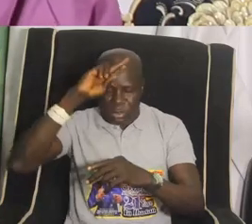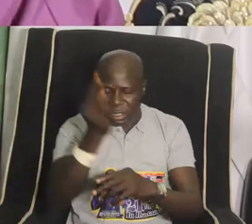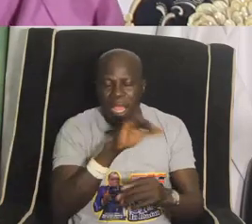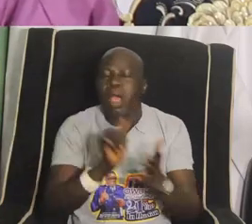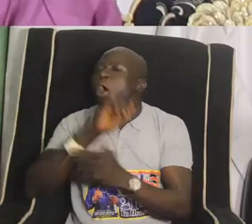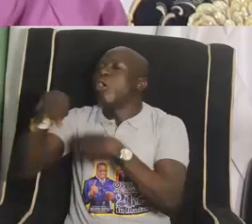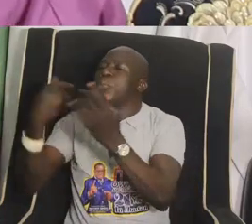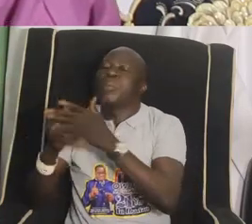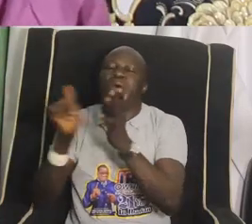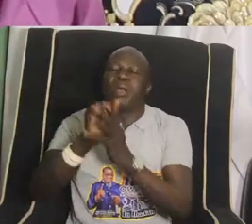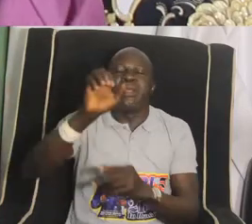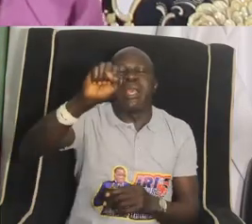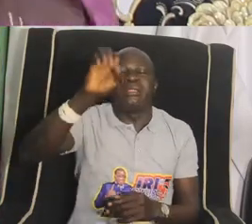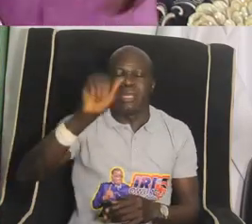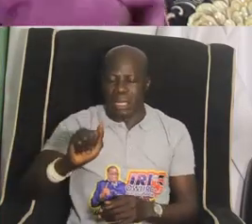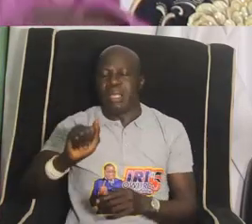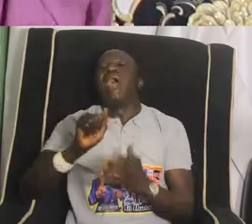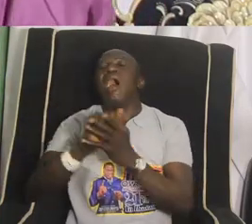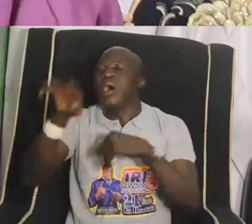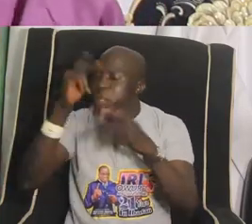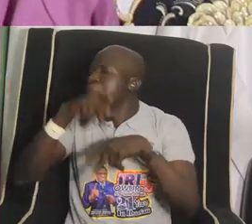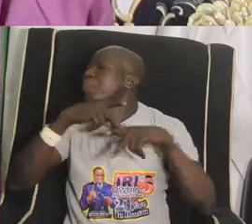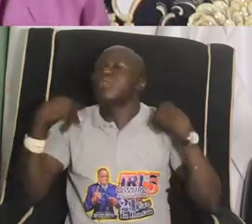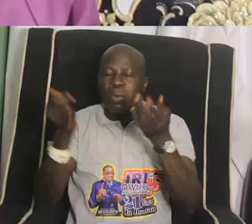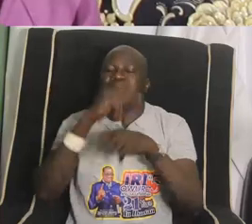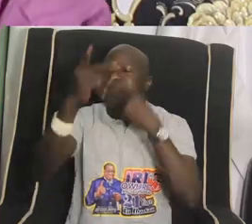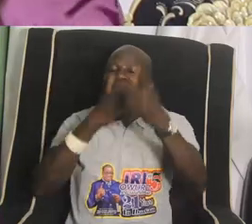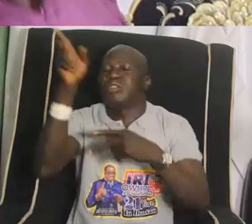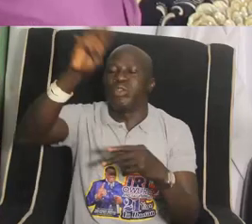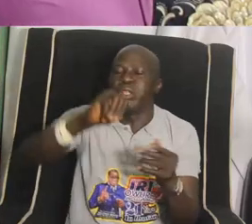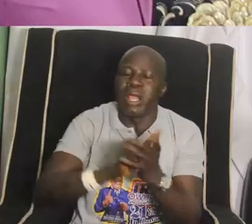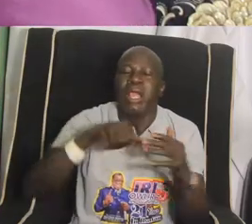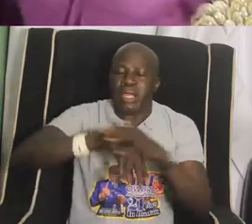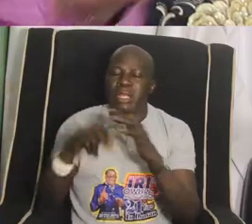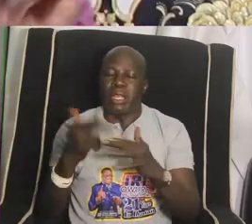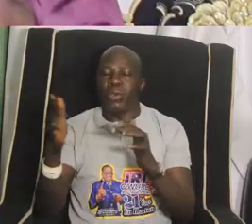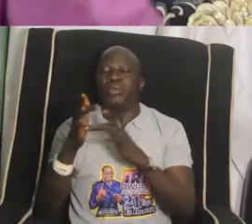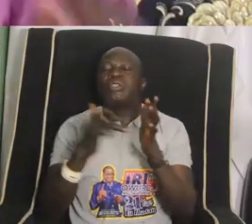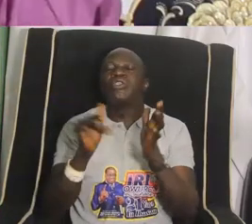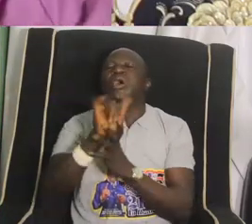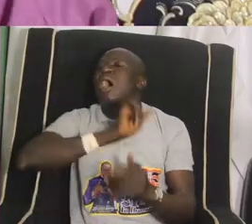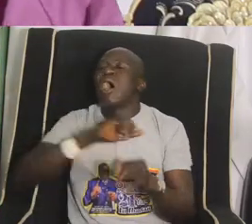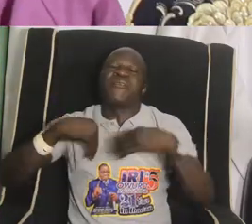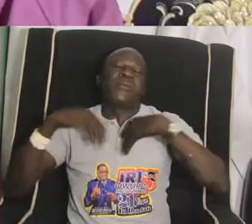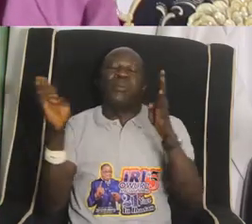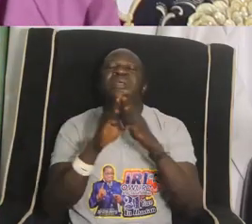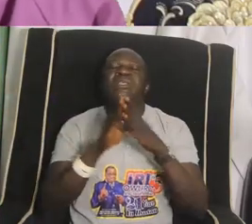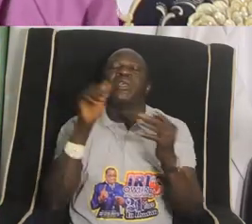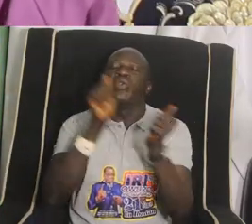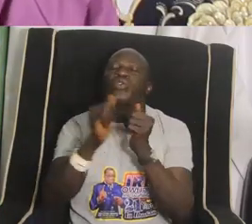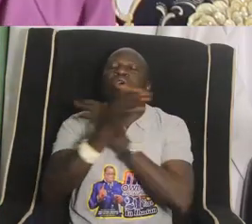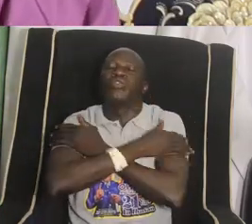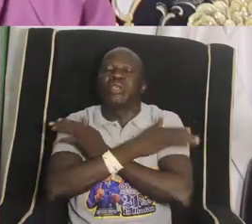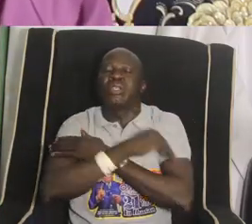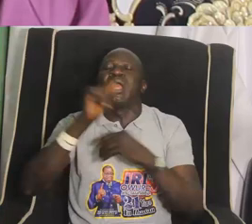Listen to me, sir. You want to say. You have to say. South Africa. South Africa. In the name of Jesus. And we have a good day.